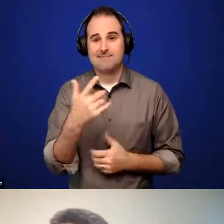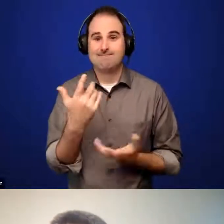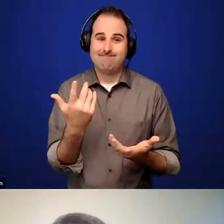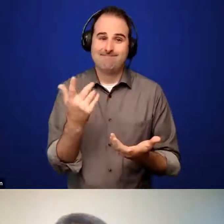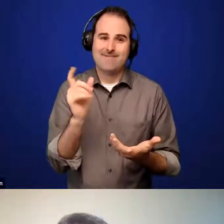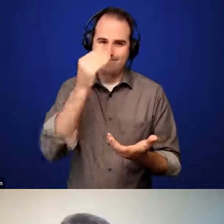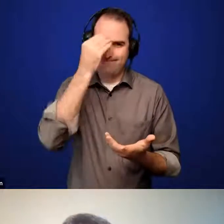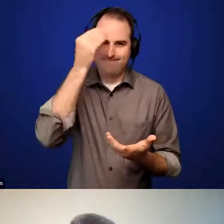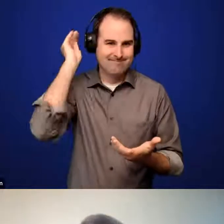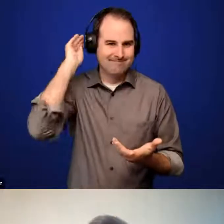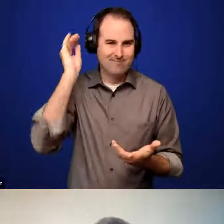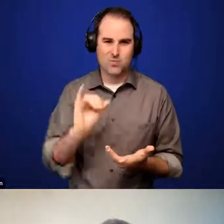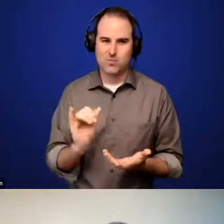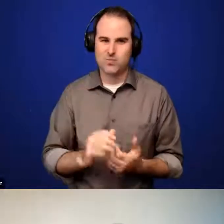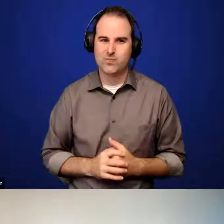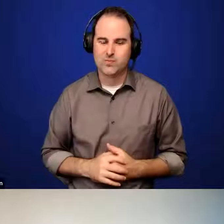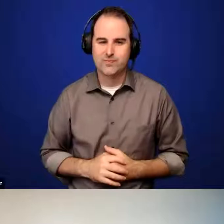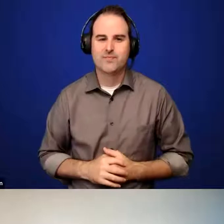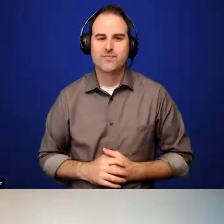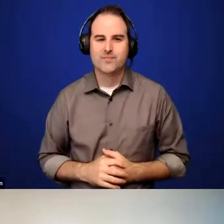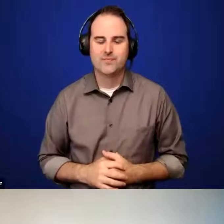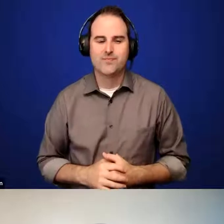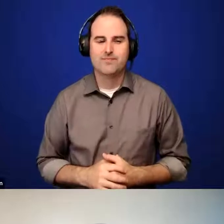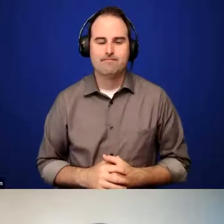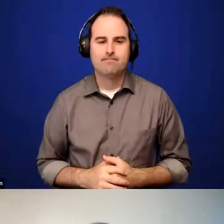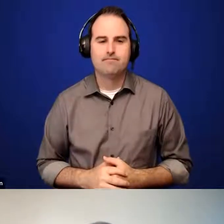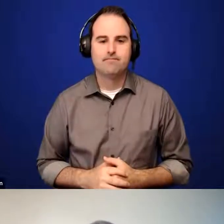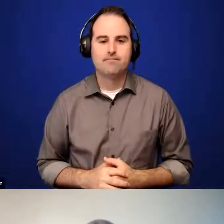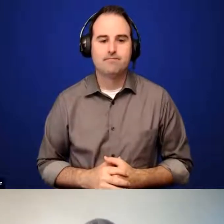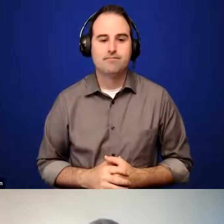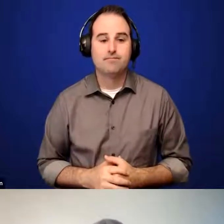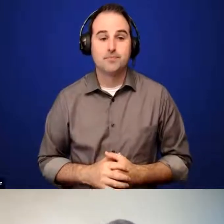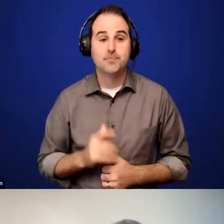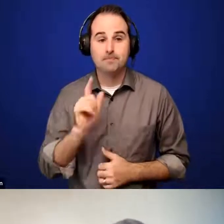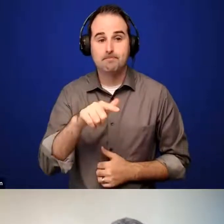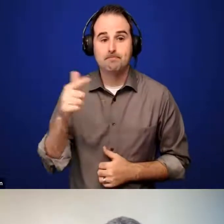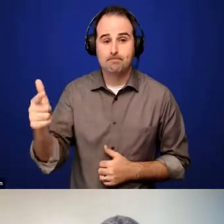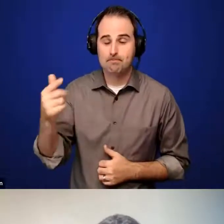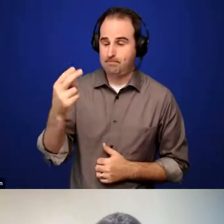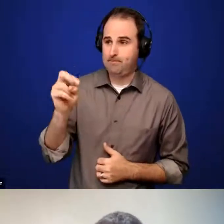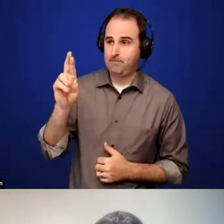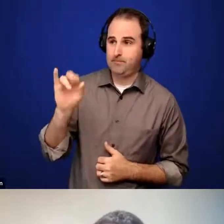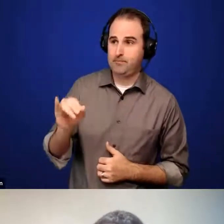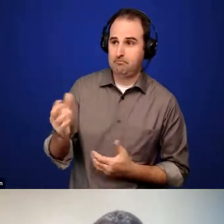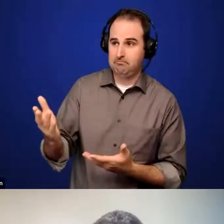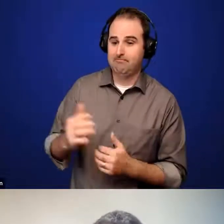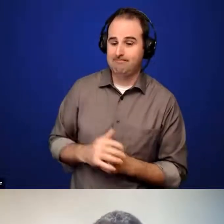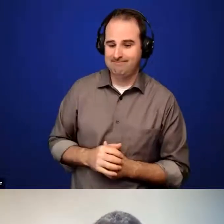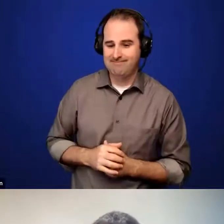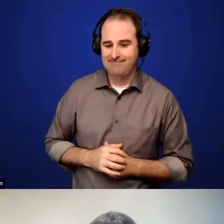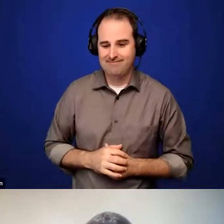mind from IFAD perspective. But over to you, Henry. Yeah.